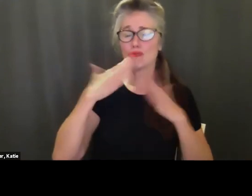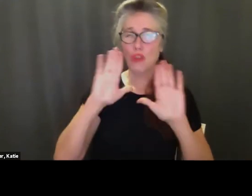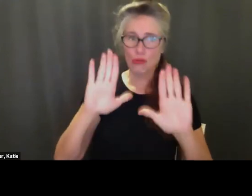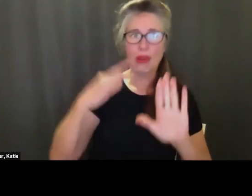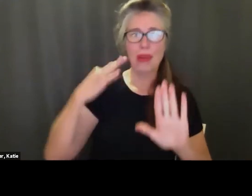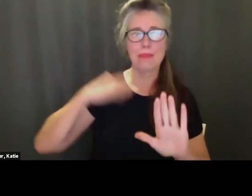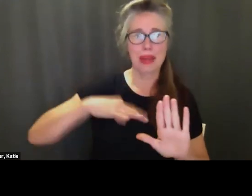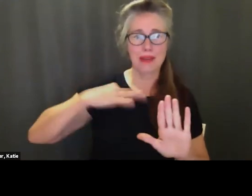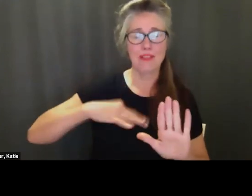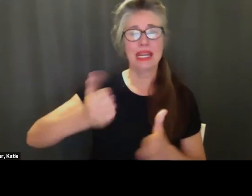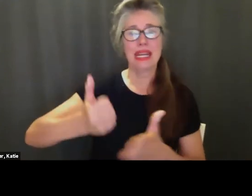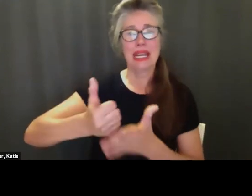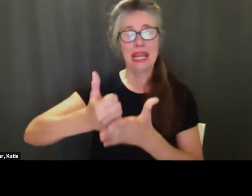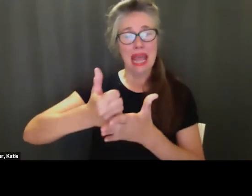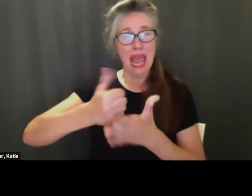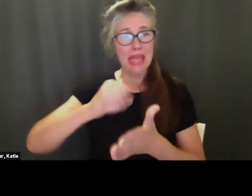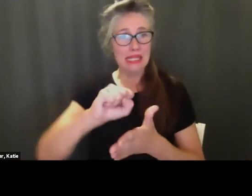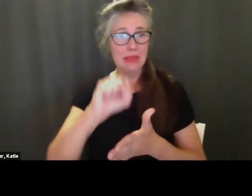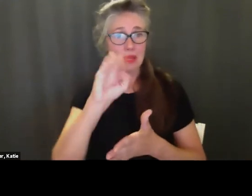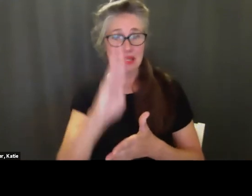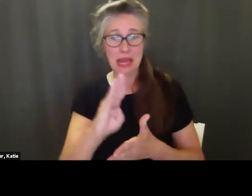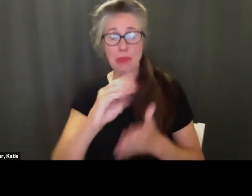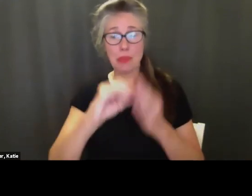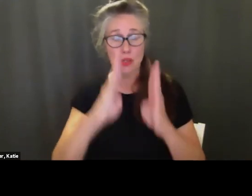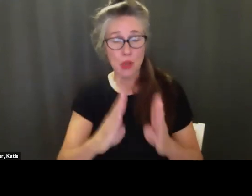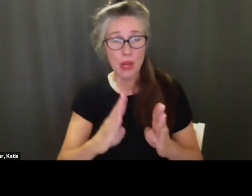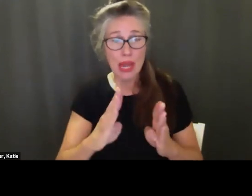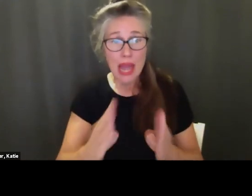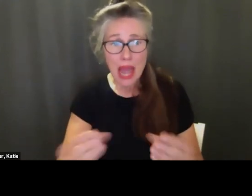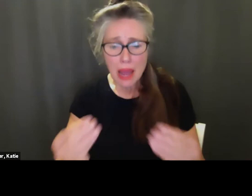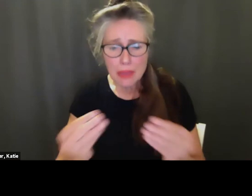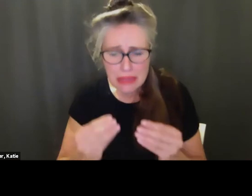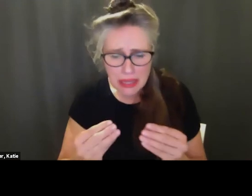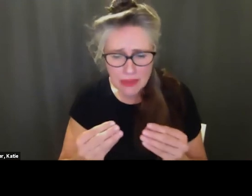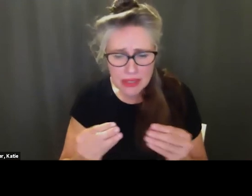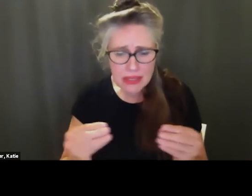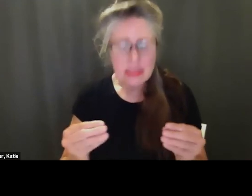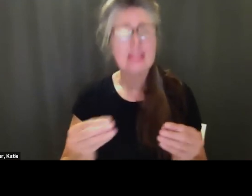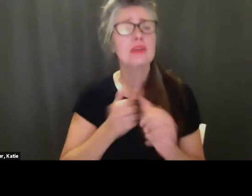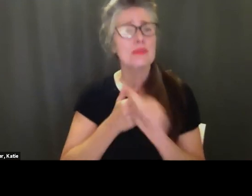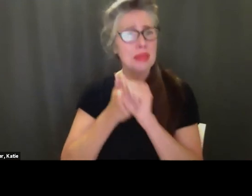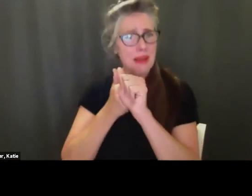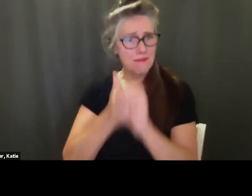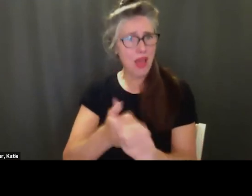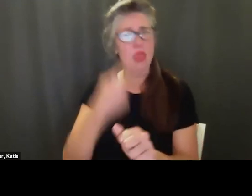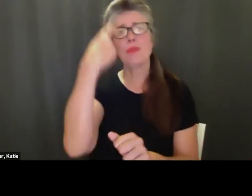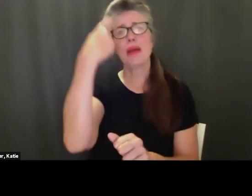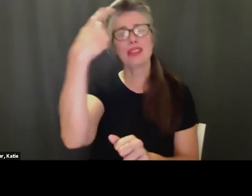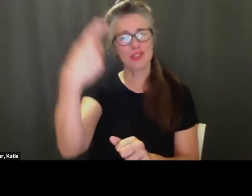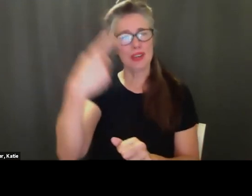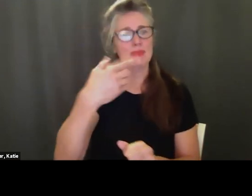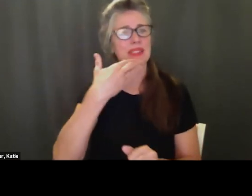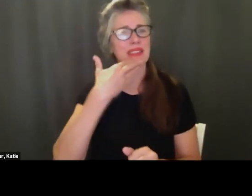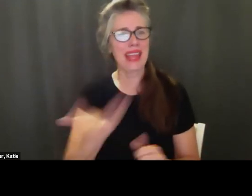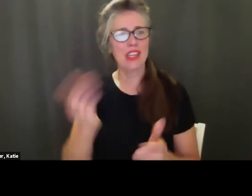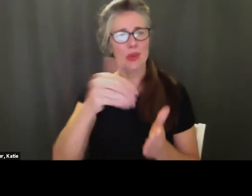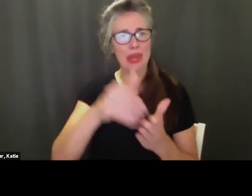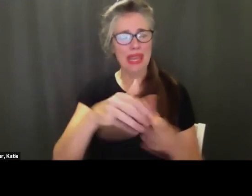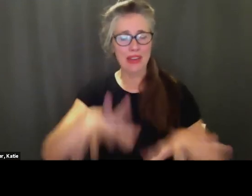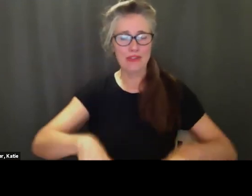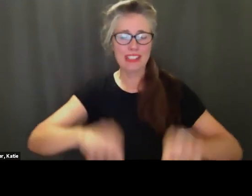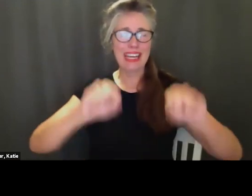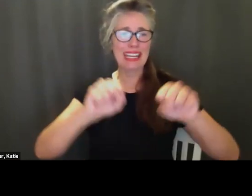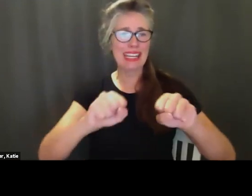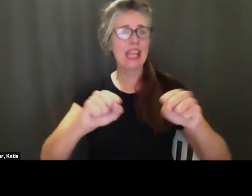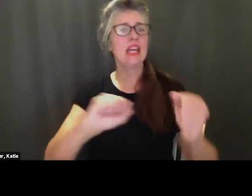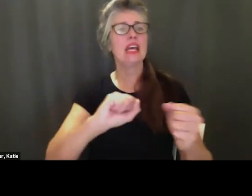it gives our Santa Barbara students an option and an extra push to follow our dreams. Again, thank you for making the decision to be an